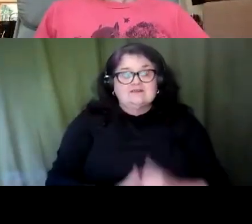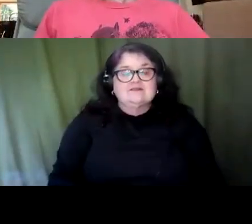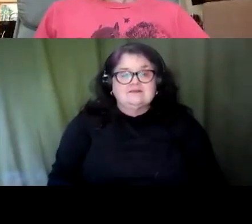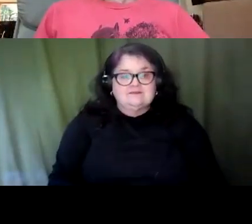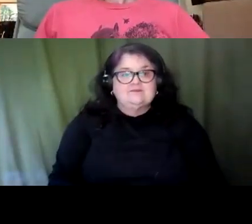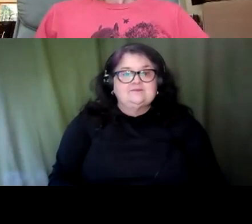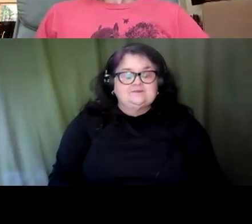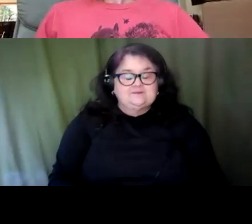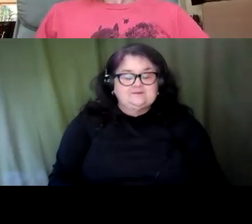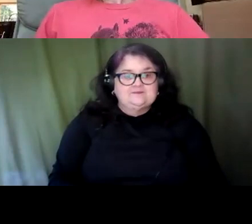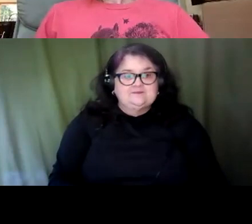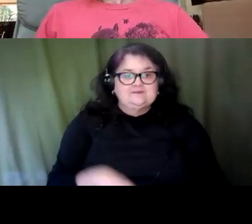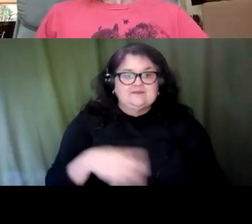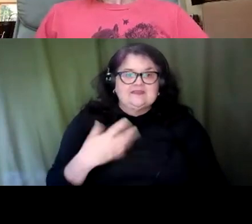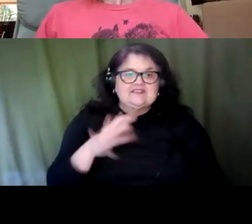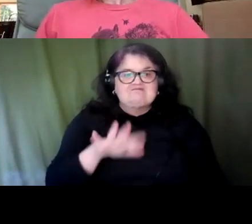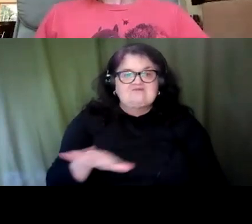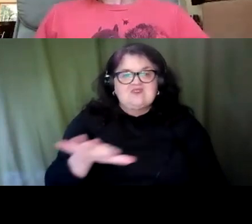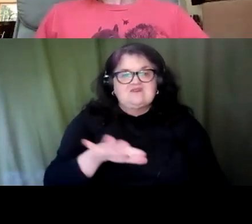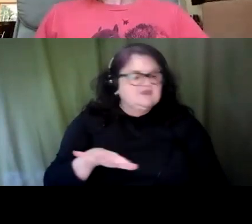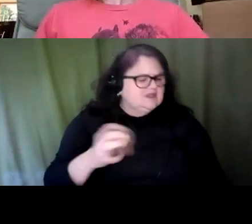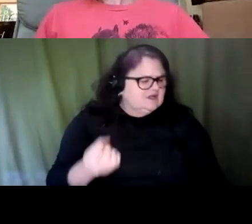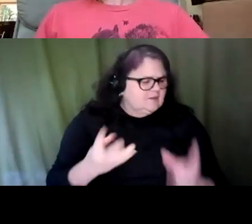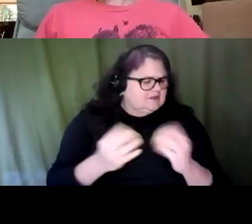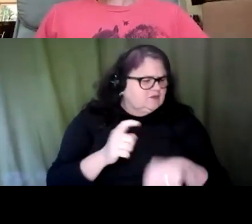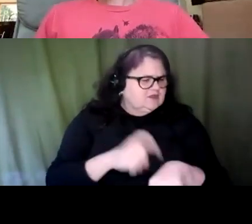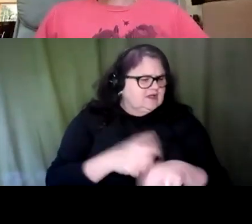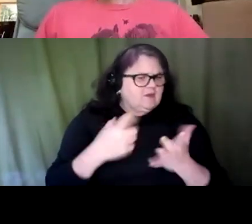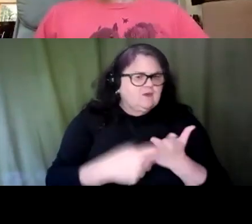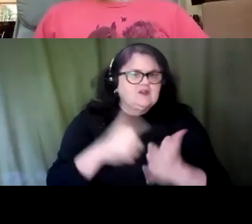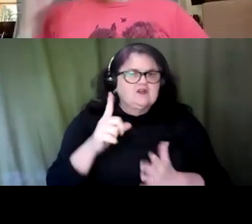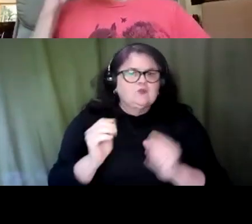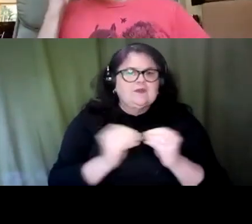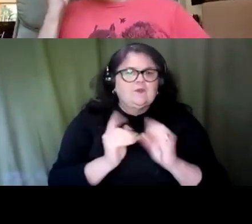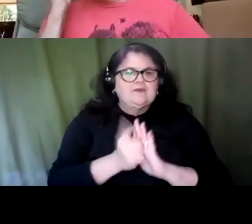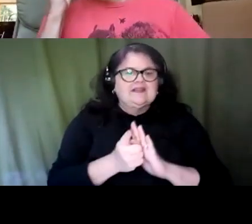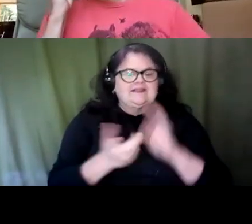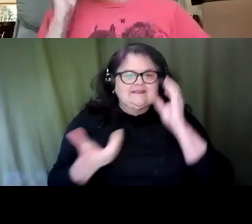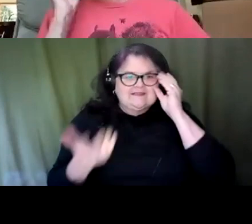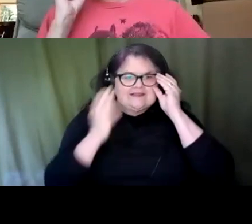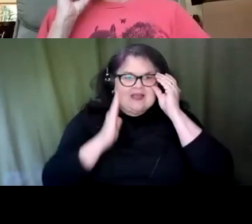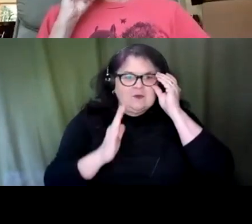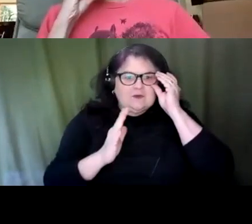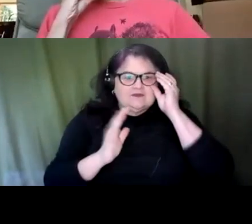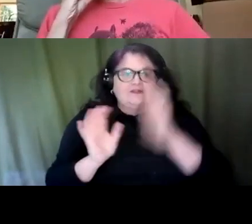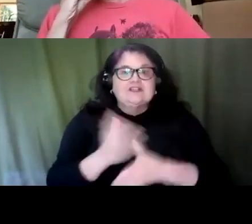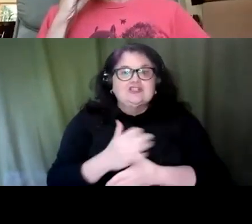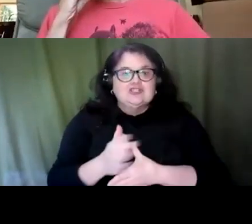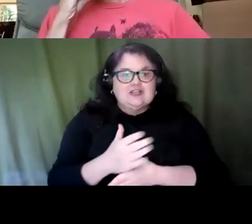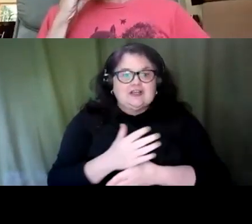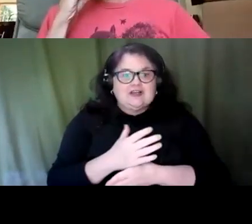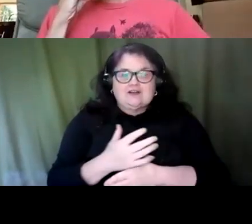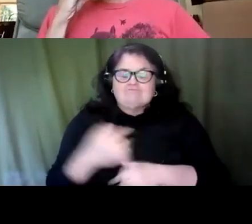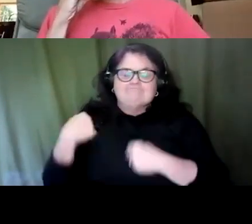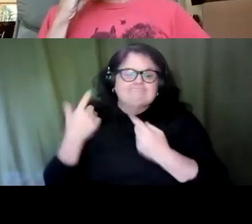So in the roughly, how much more time do I want to talk? 20 more minutes. I'm going to just share that after everything I've